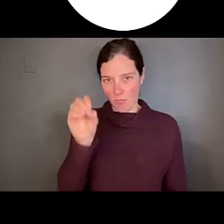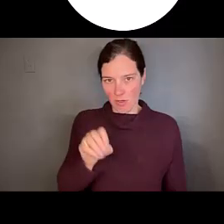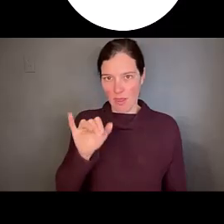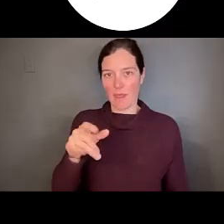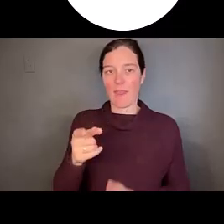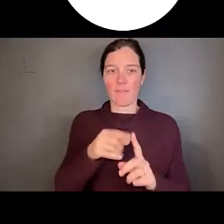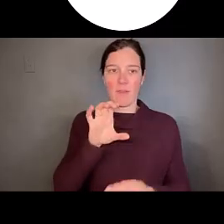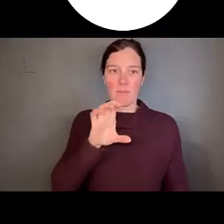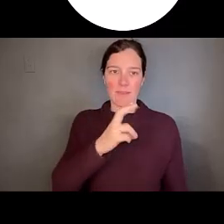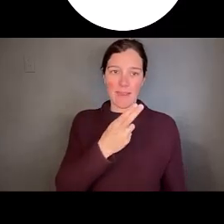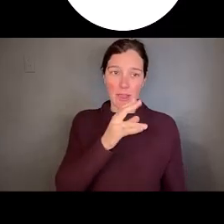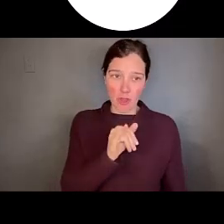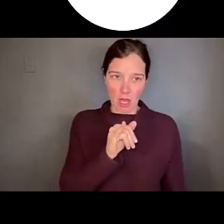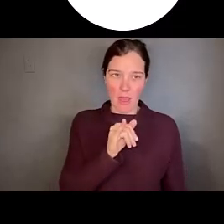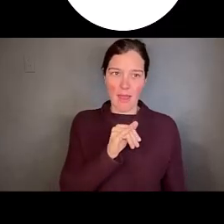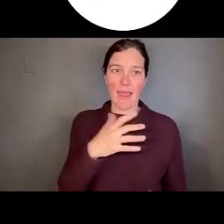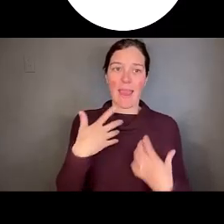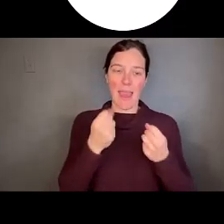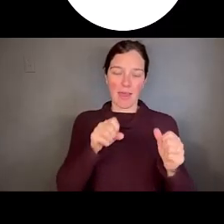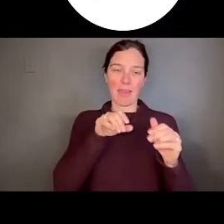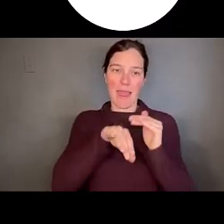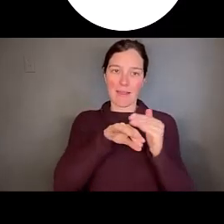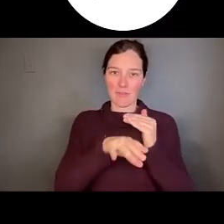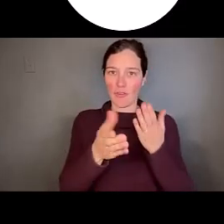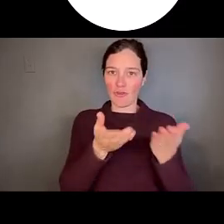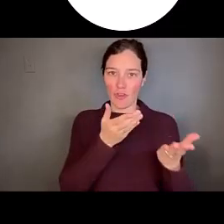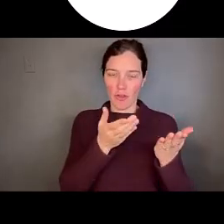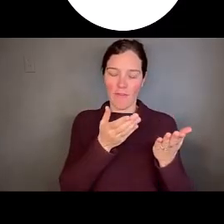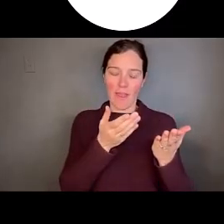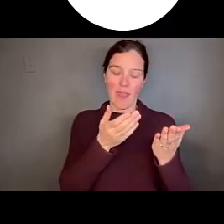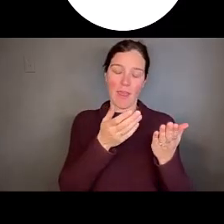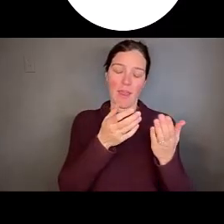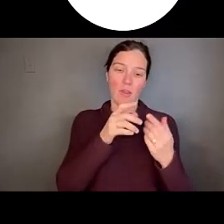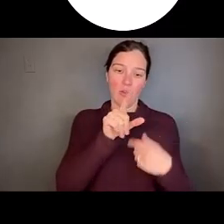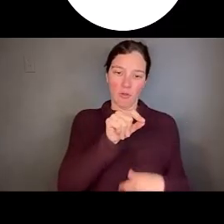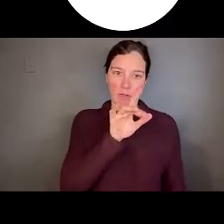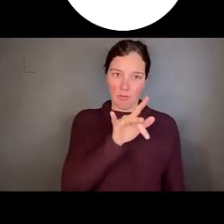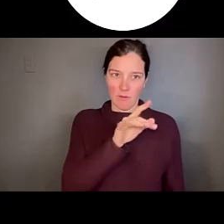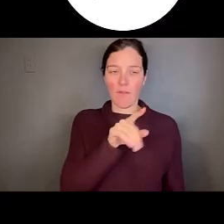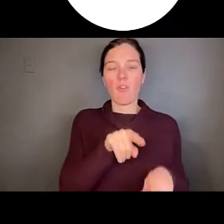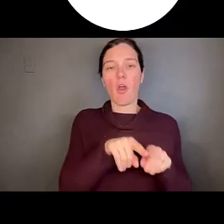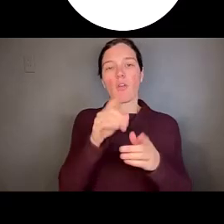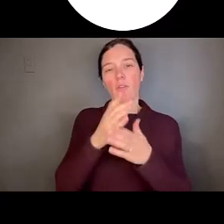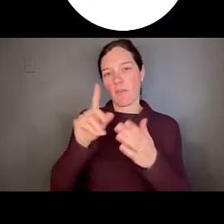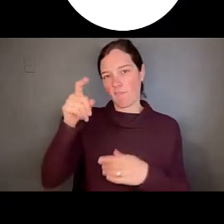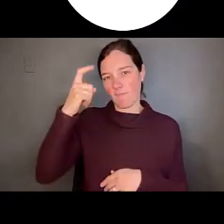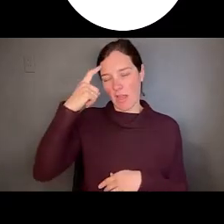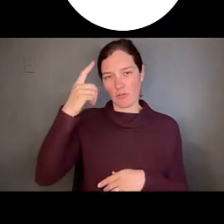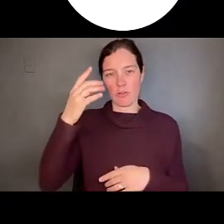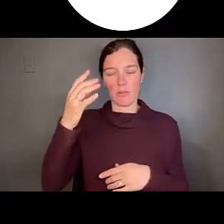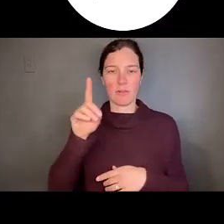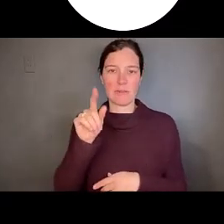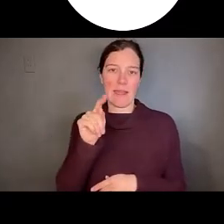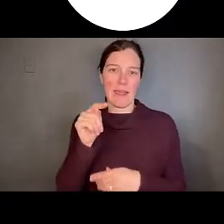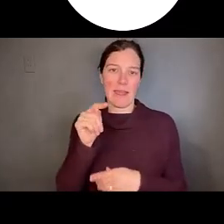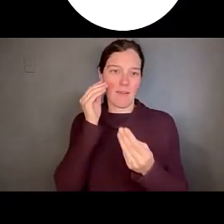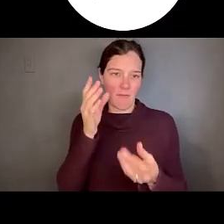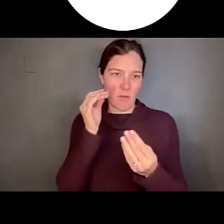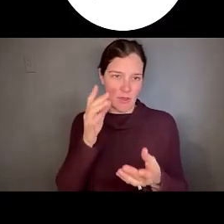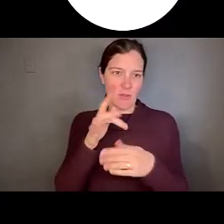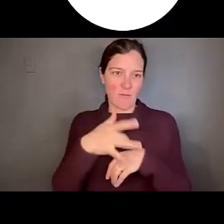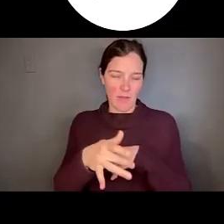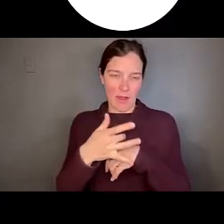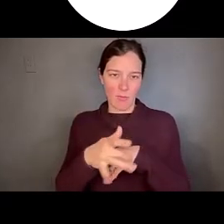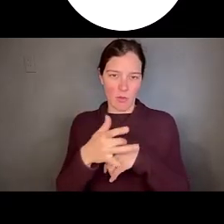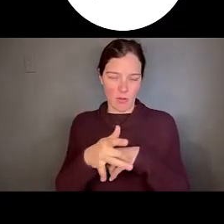from CHI's Health Access Survey 2025. There's also some federal data available in the American Community Survey that points